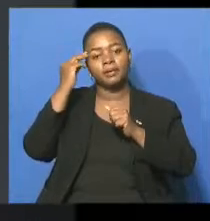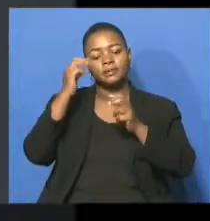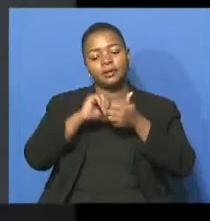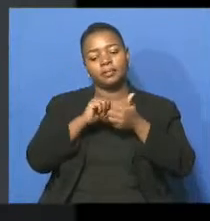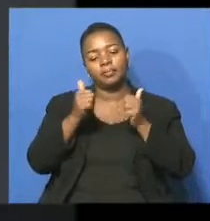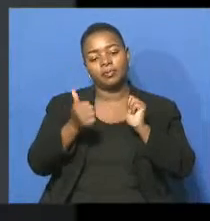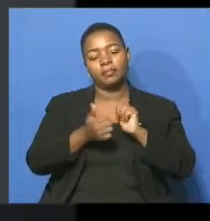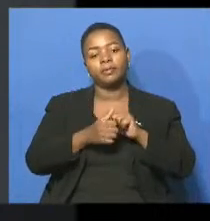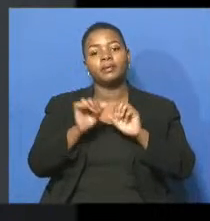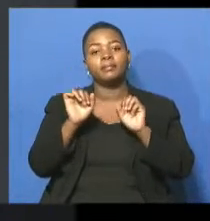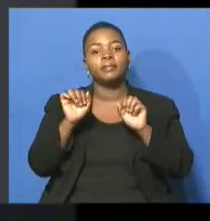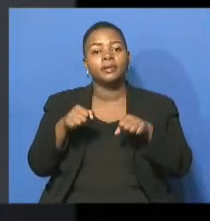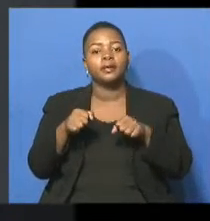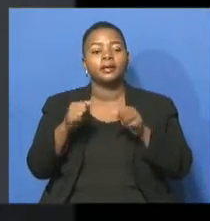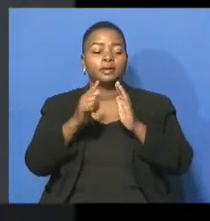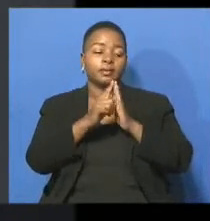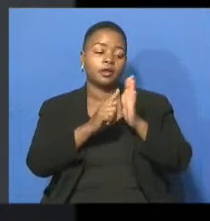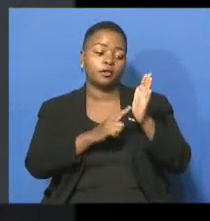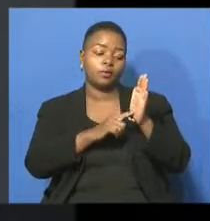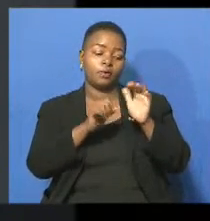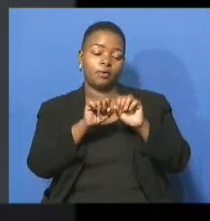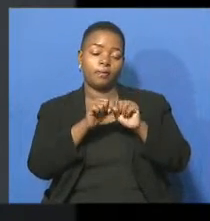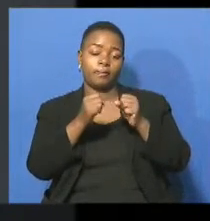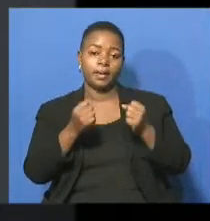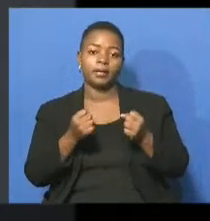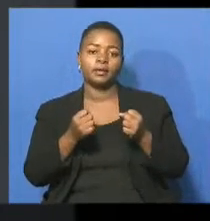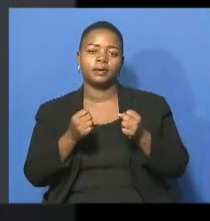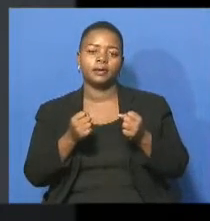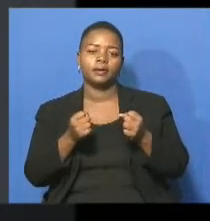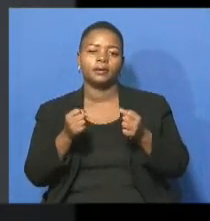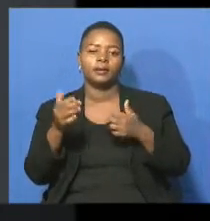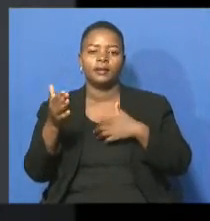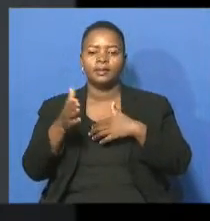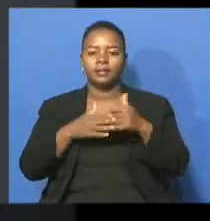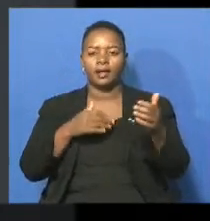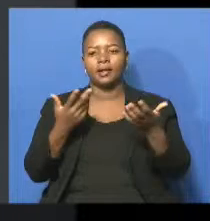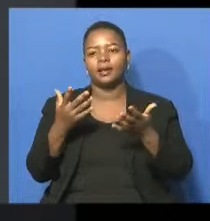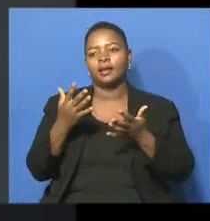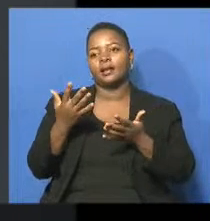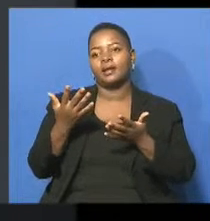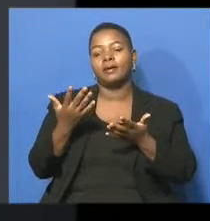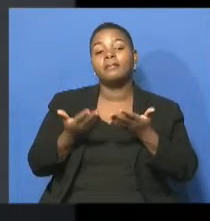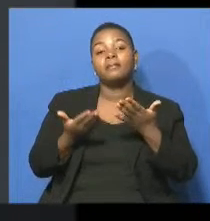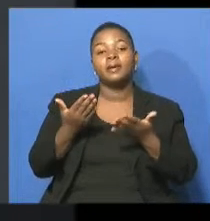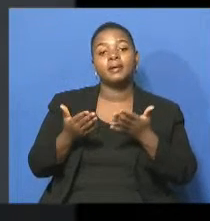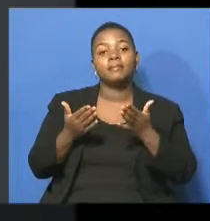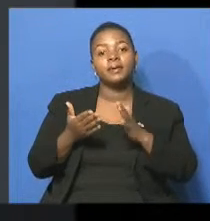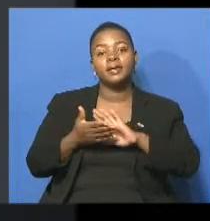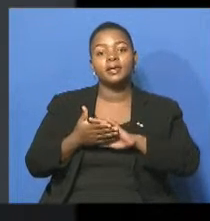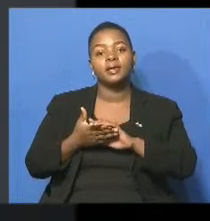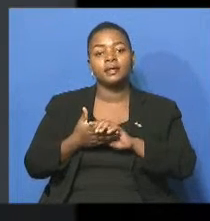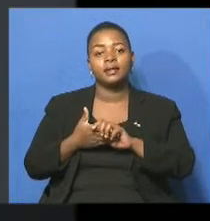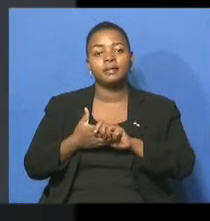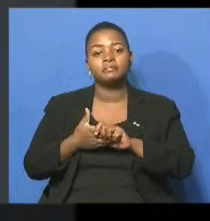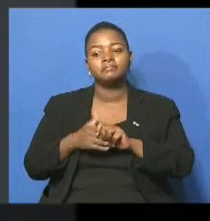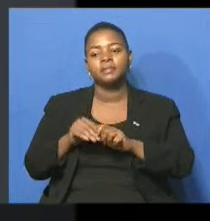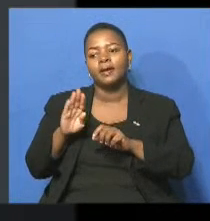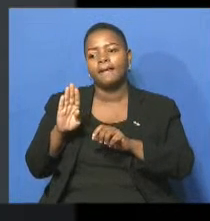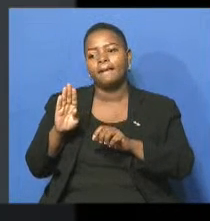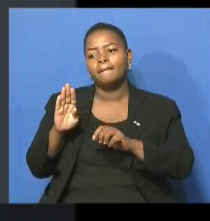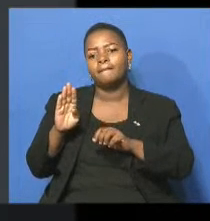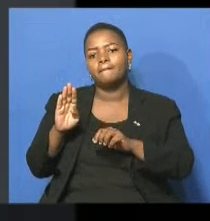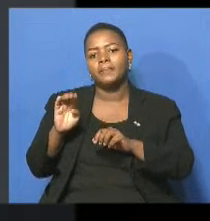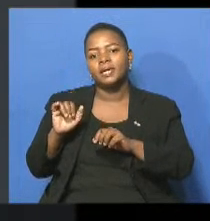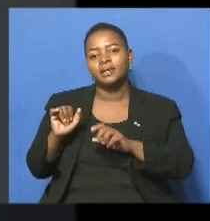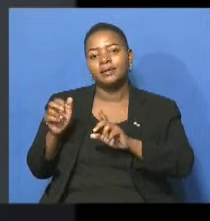likely to be victims of crime than they are to be perpetrators of crime. So it's